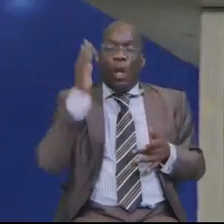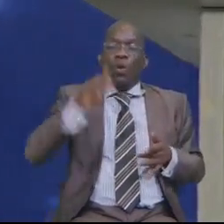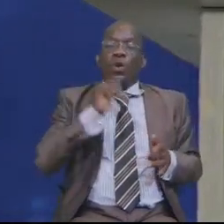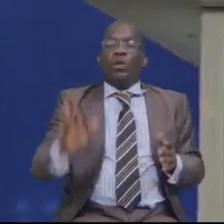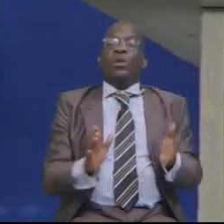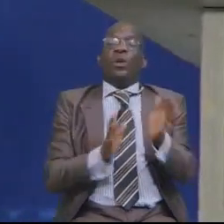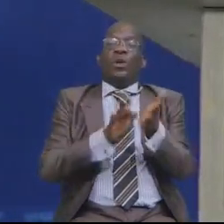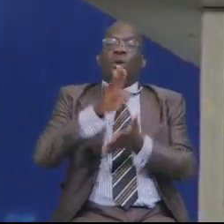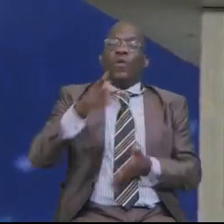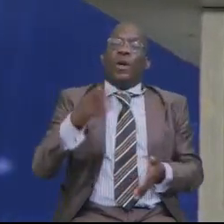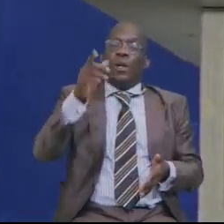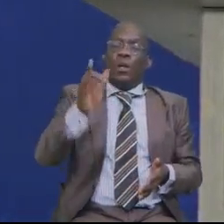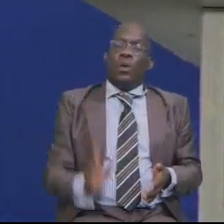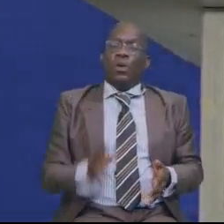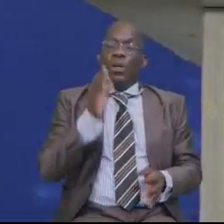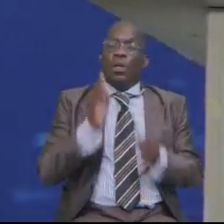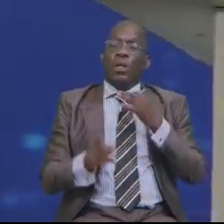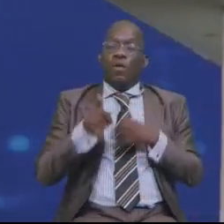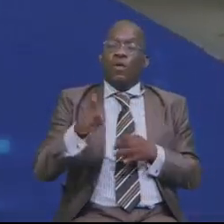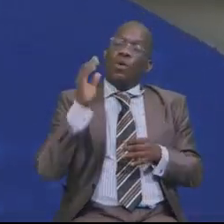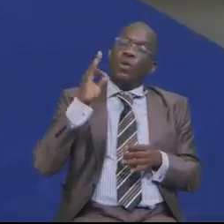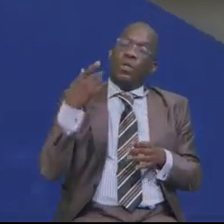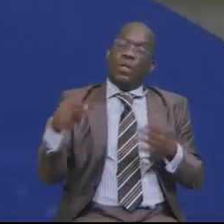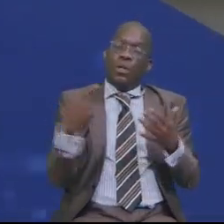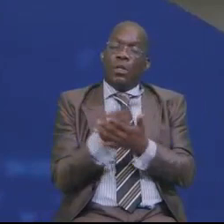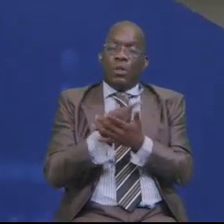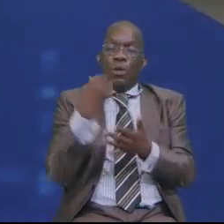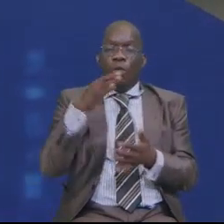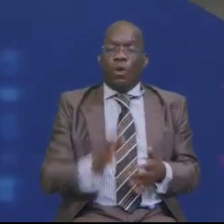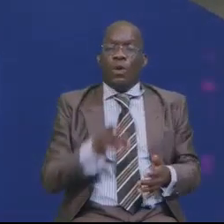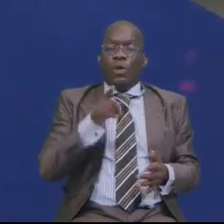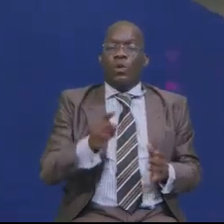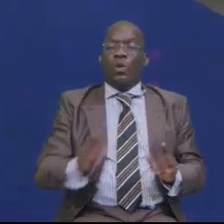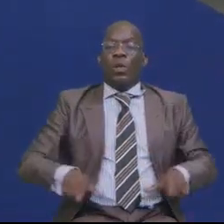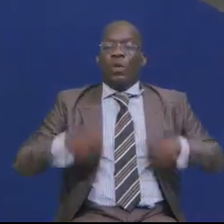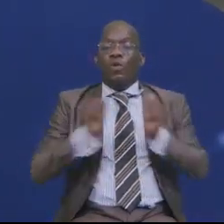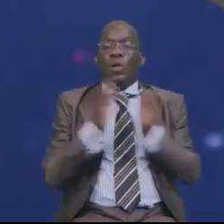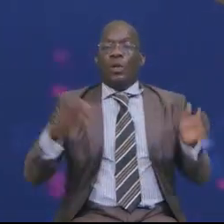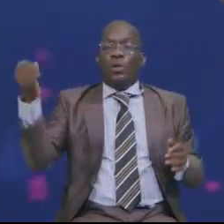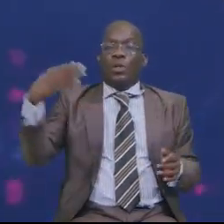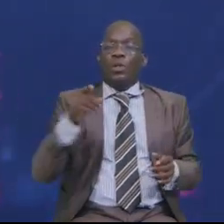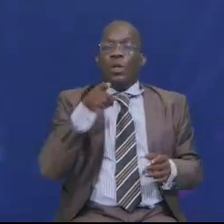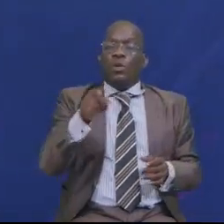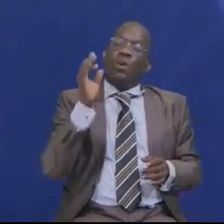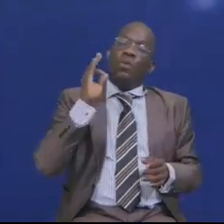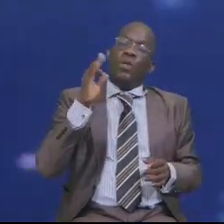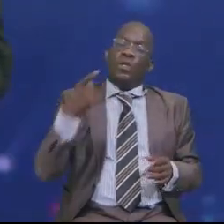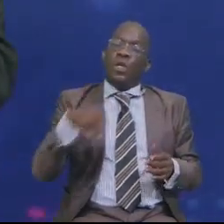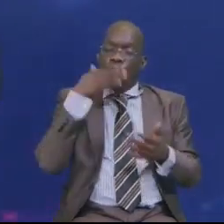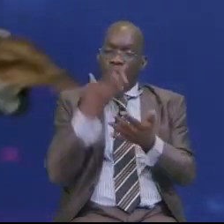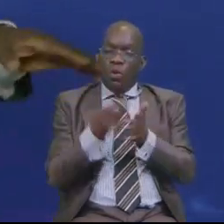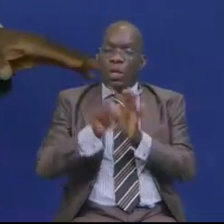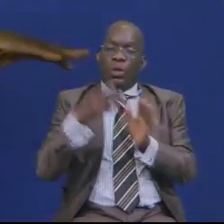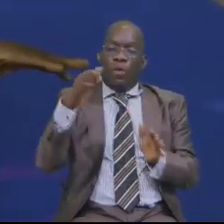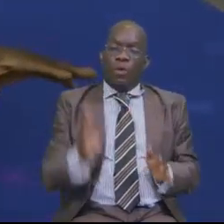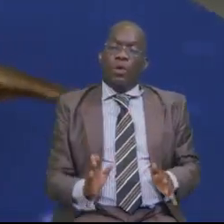God. If you are preaching the grace of God and you're living a graceless life, if you are preaching the goodness of God